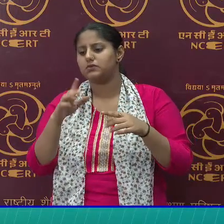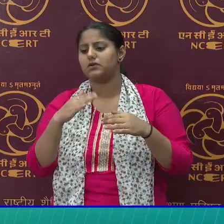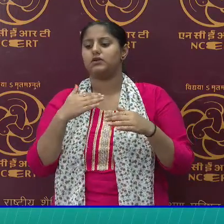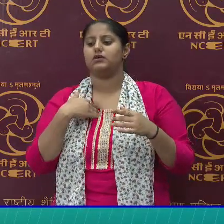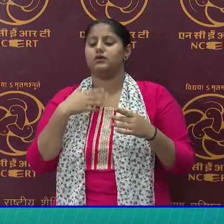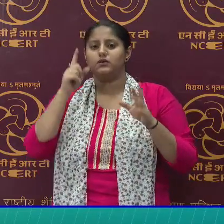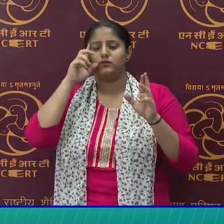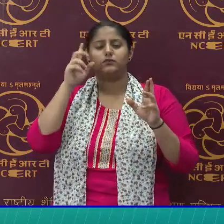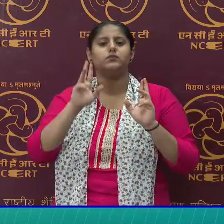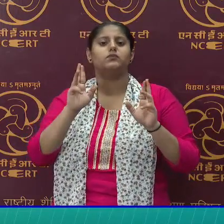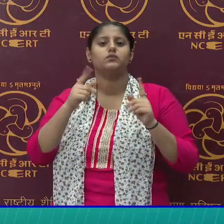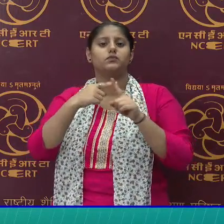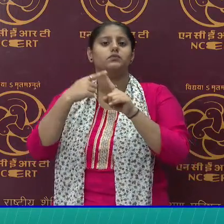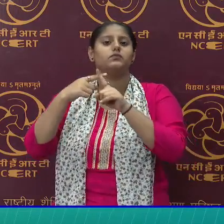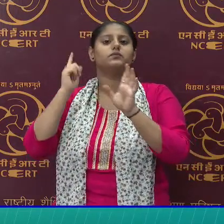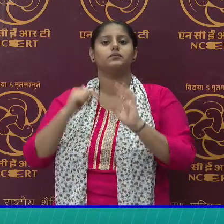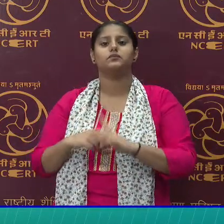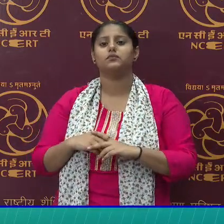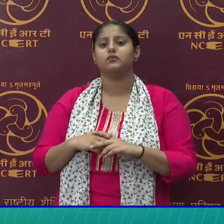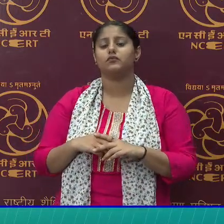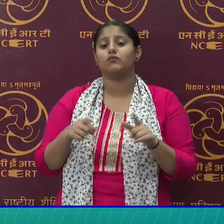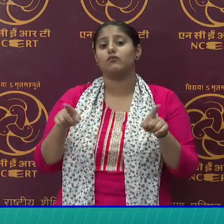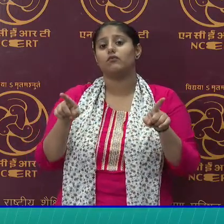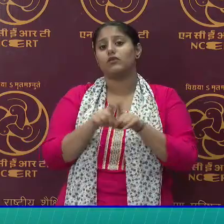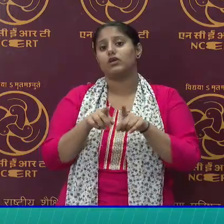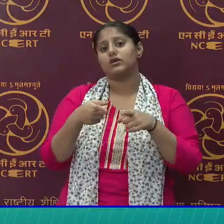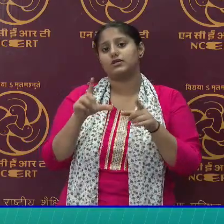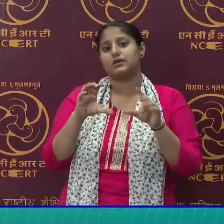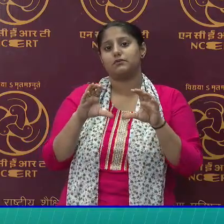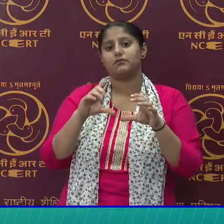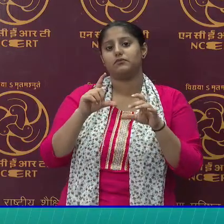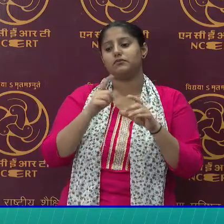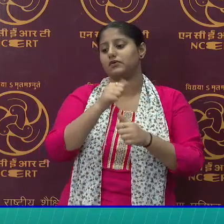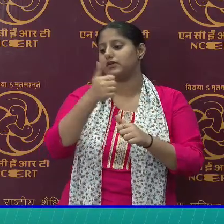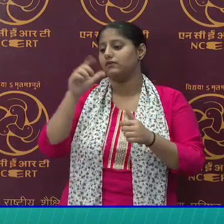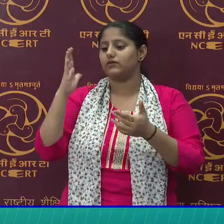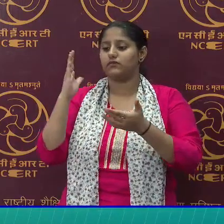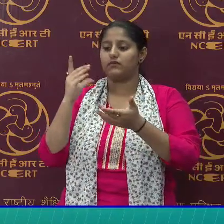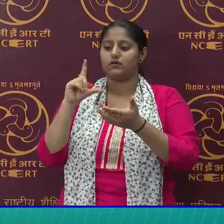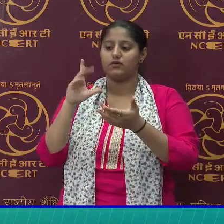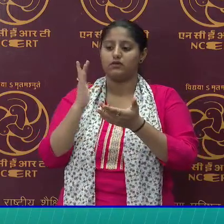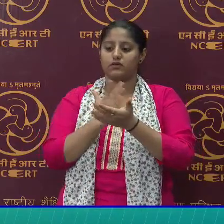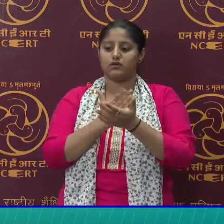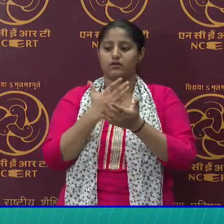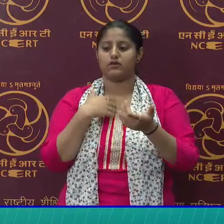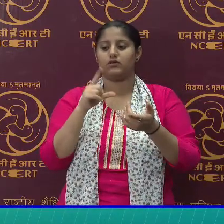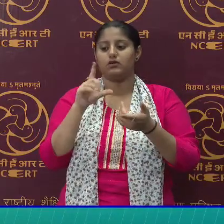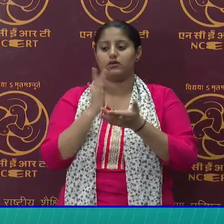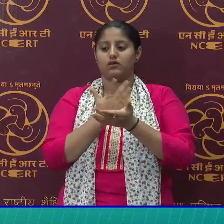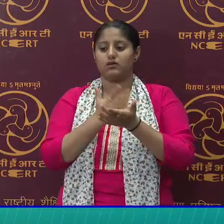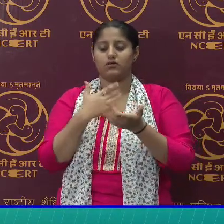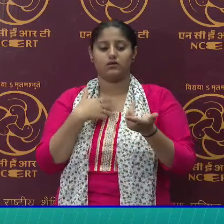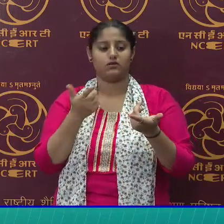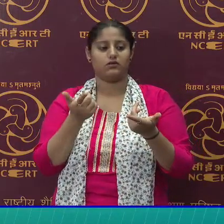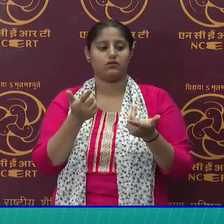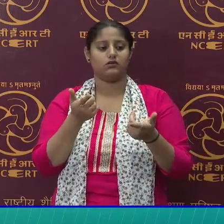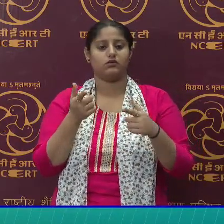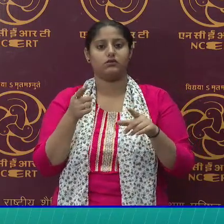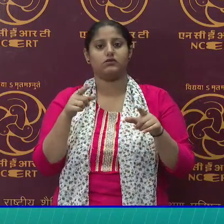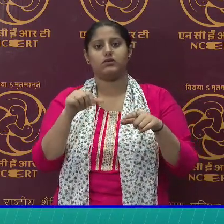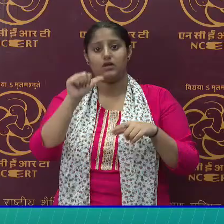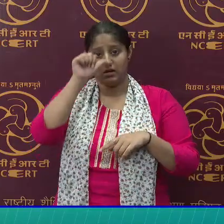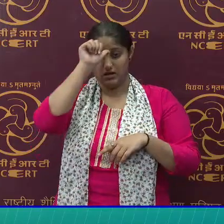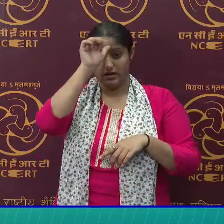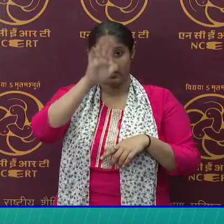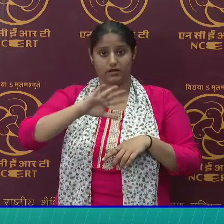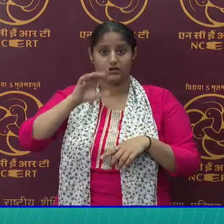just as there's another chapter, I'm talking too much about chapters, but then about the Indian